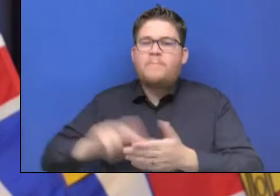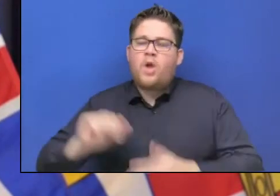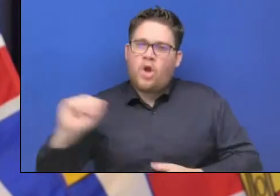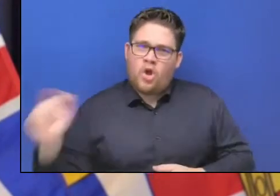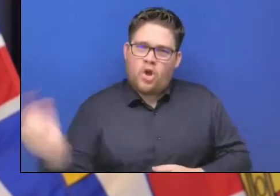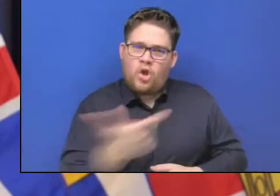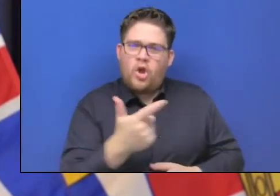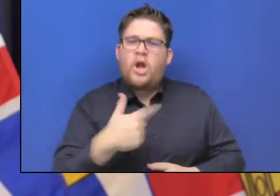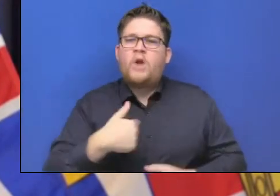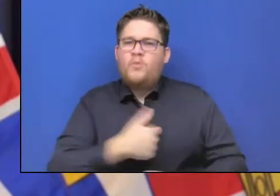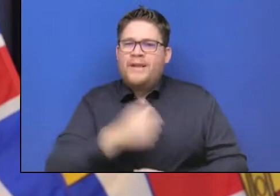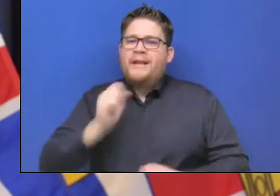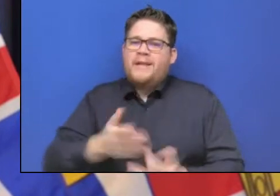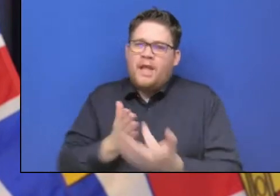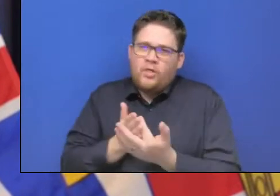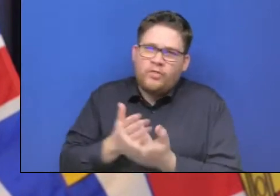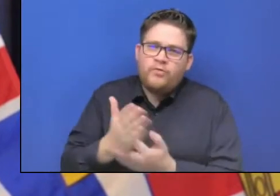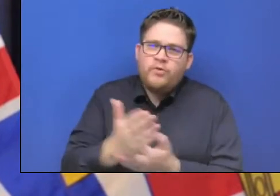Thank you.